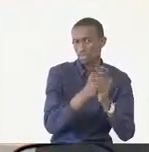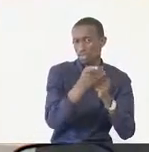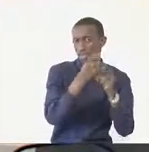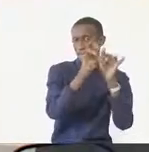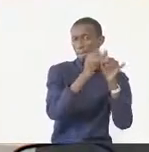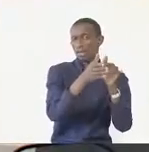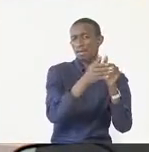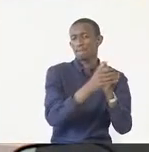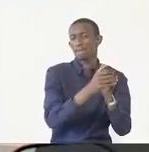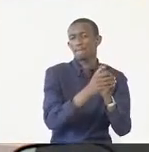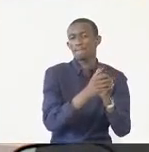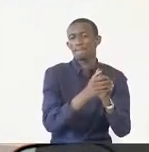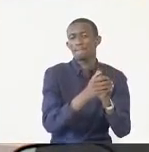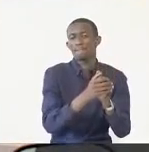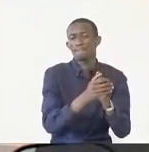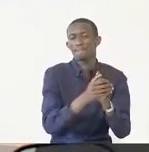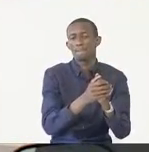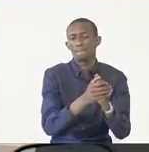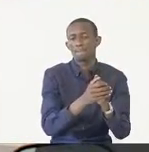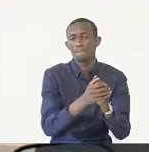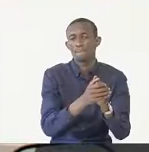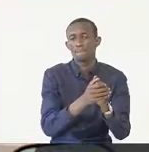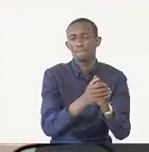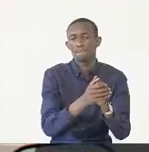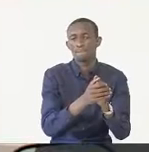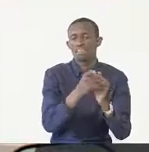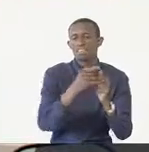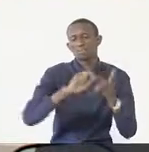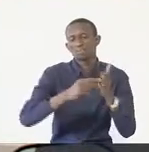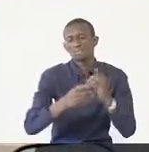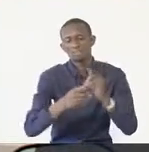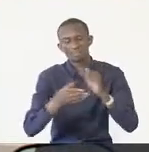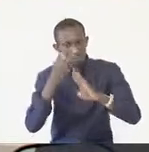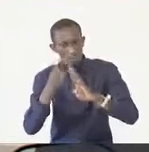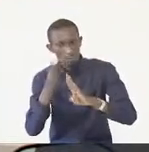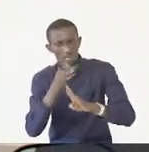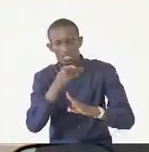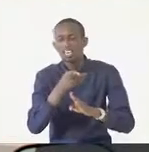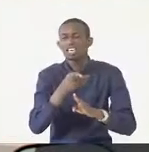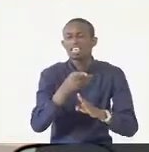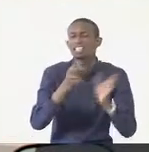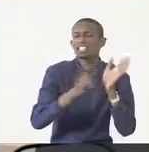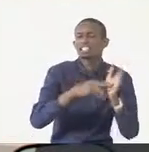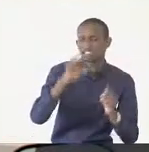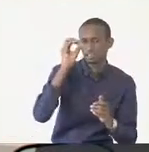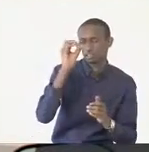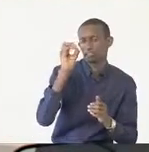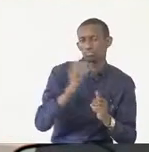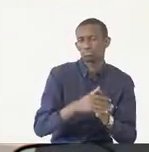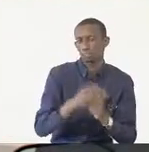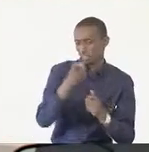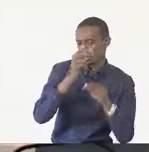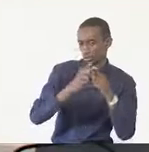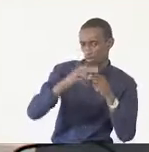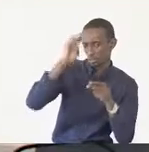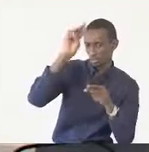stationary means that it is, its velocity, its speed is equal to zero, and we have the M2.